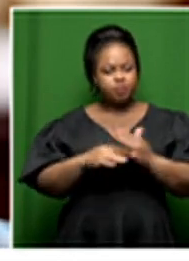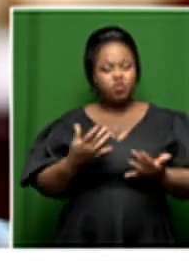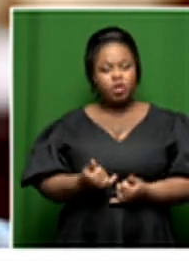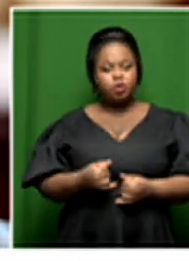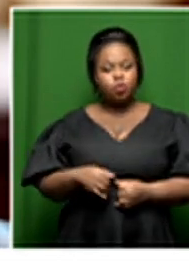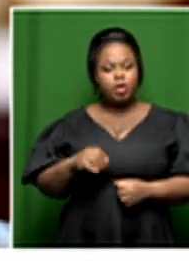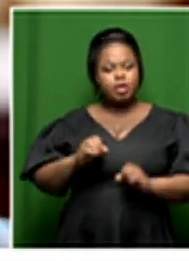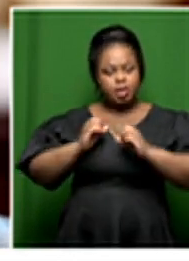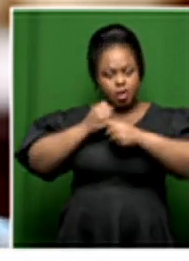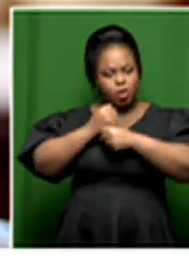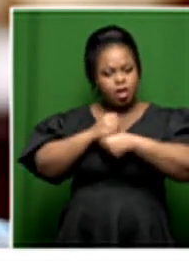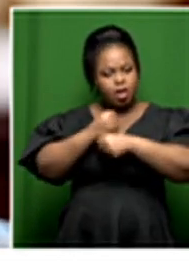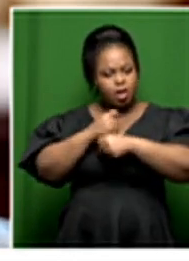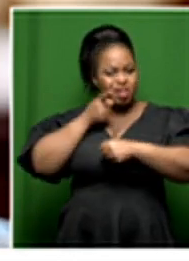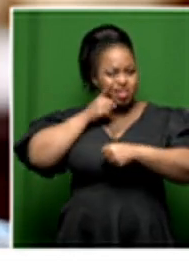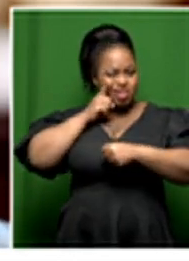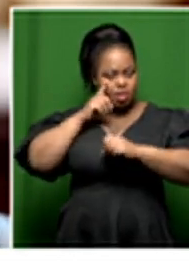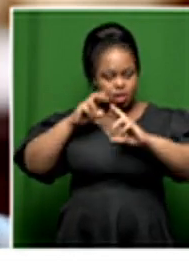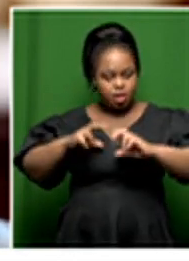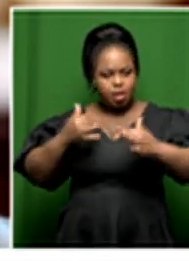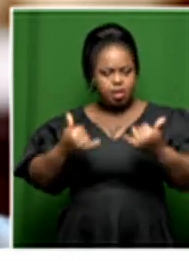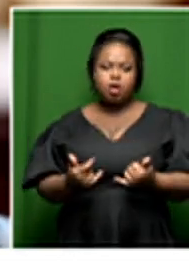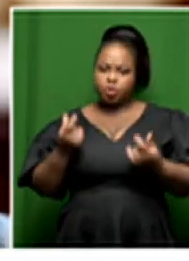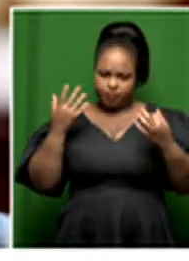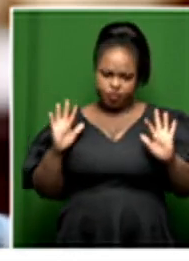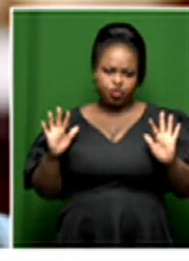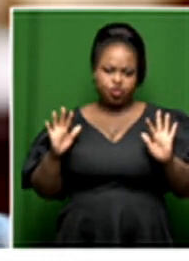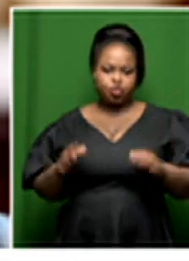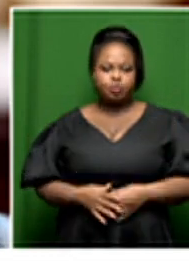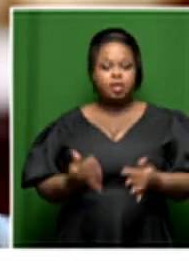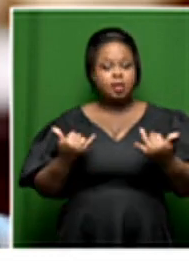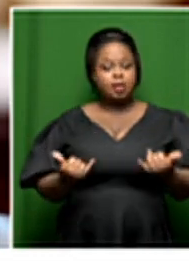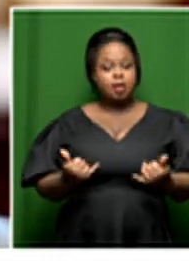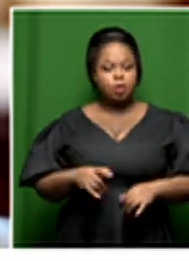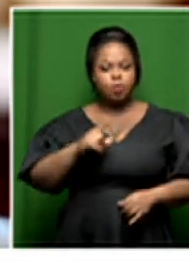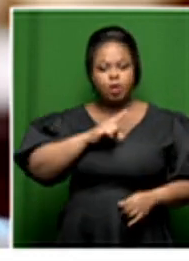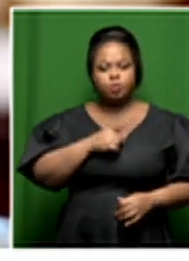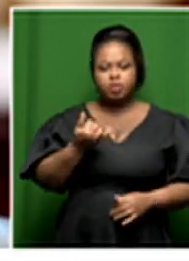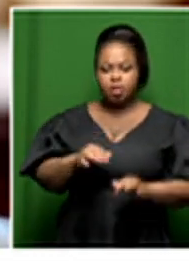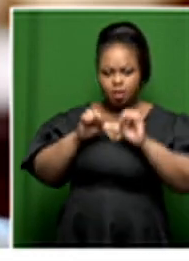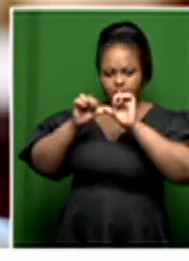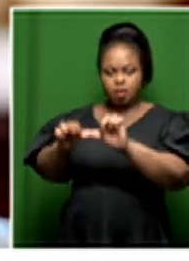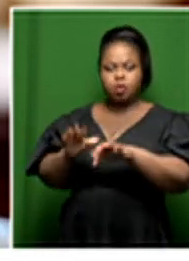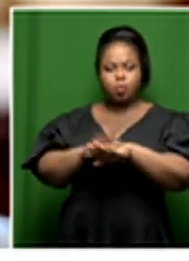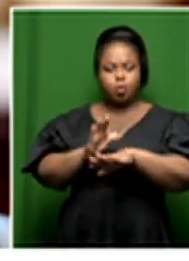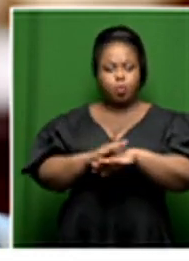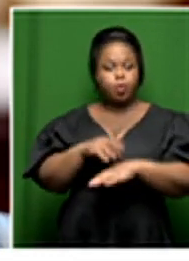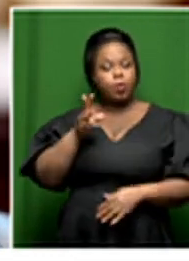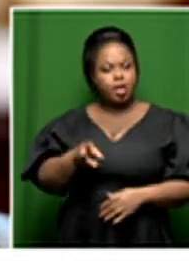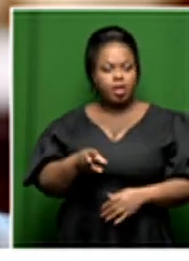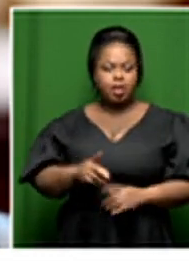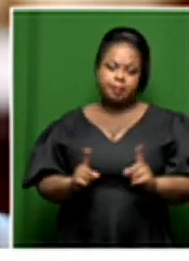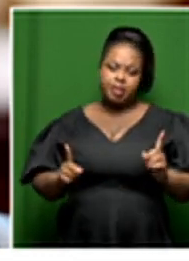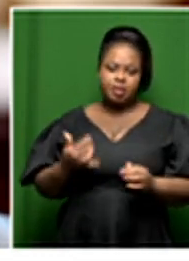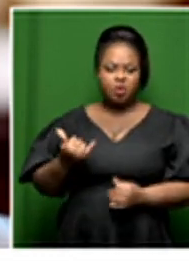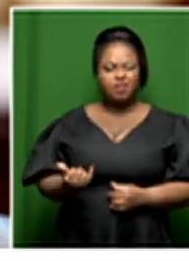that have been undertaken have now been done. While the rollout continues, there is